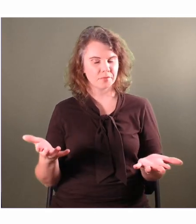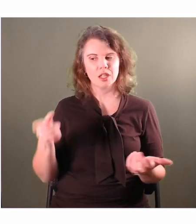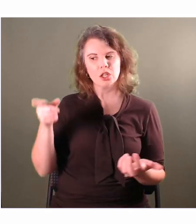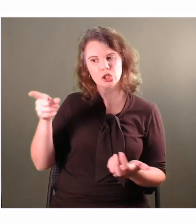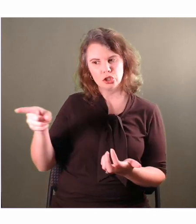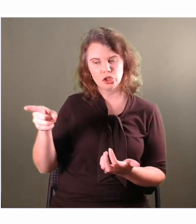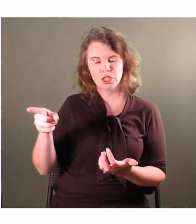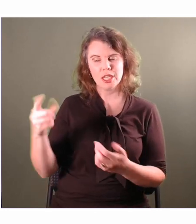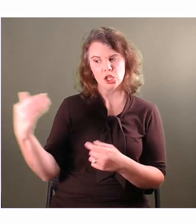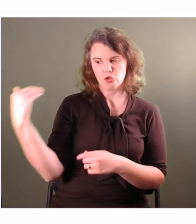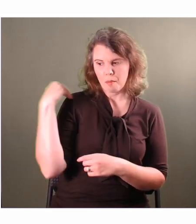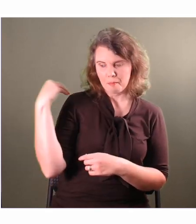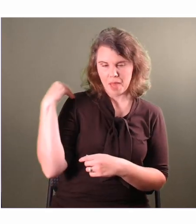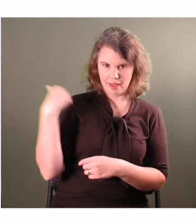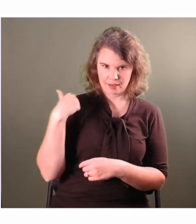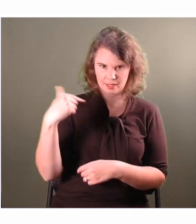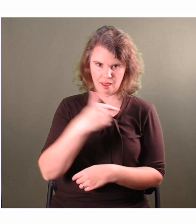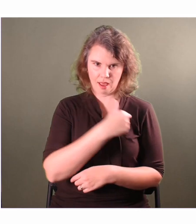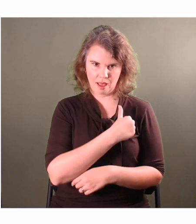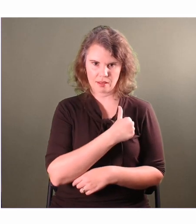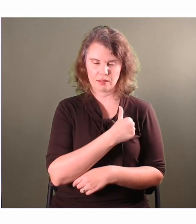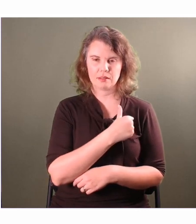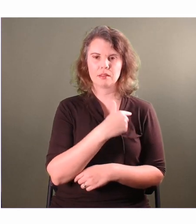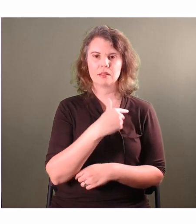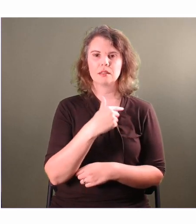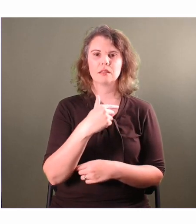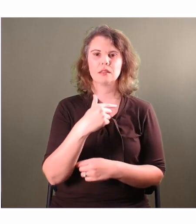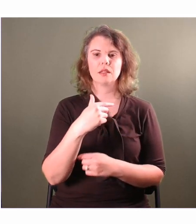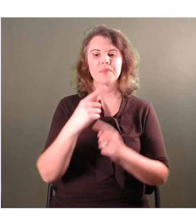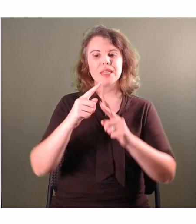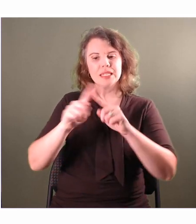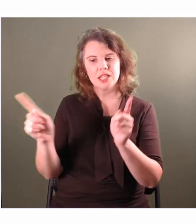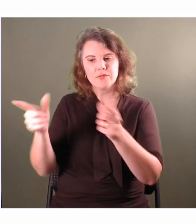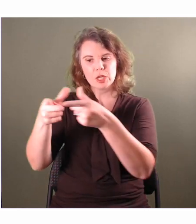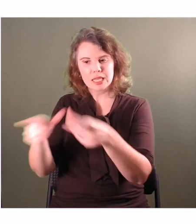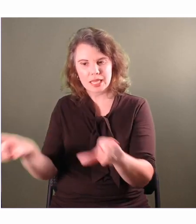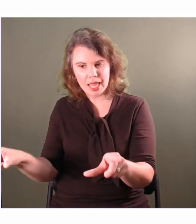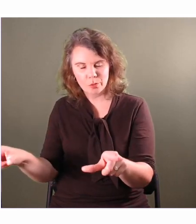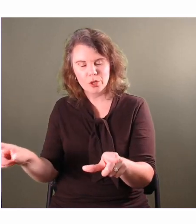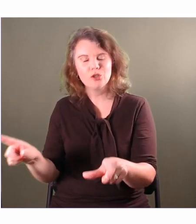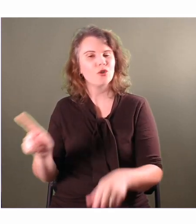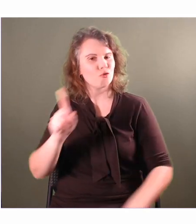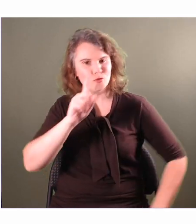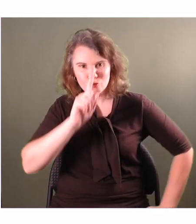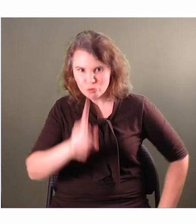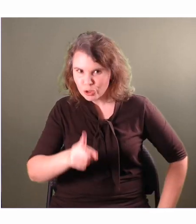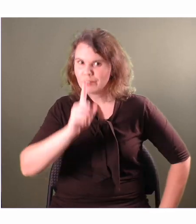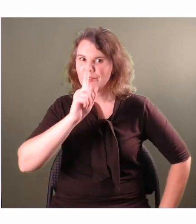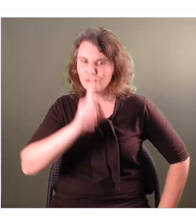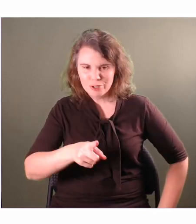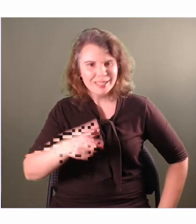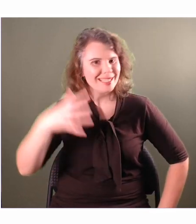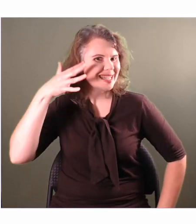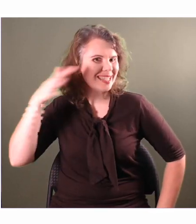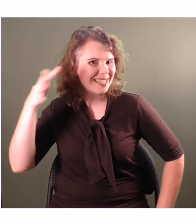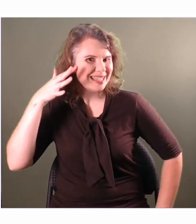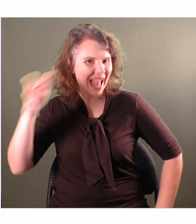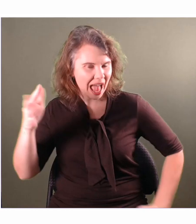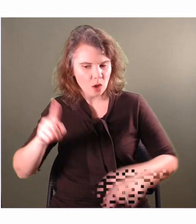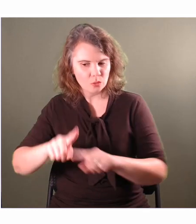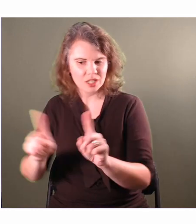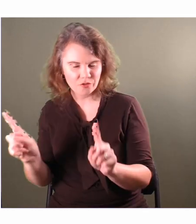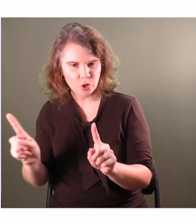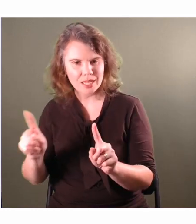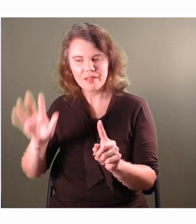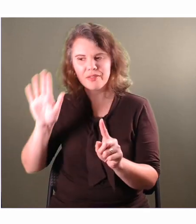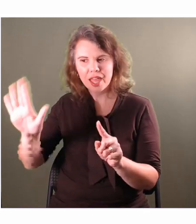what Bani is really reminding us is that different languages really sound different. They have